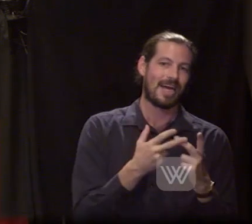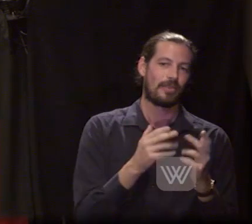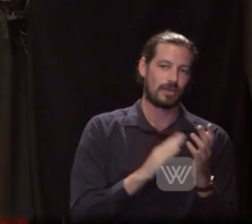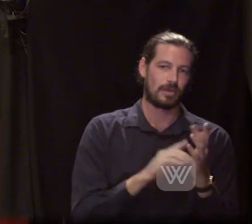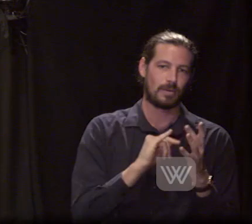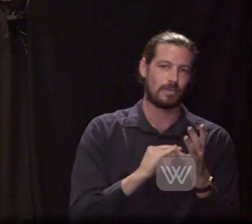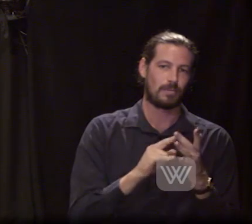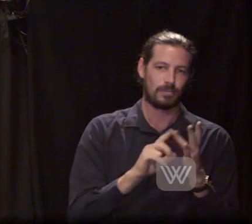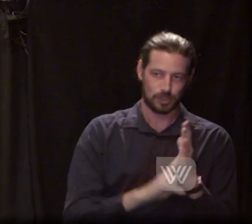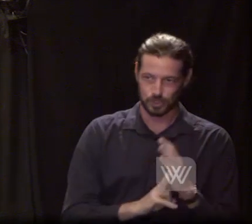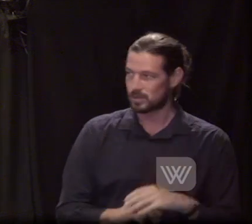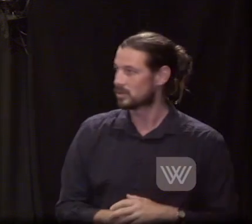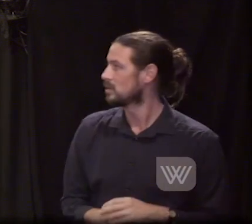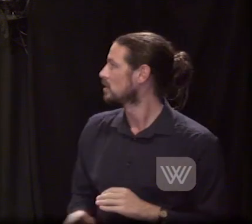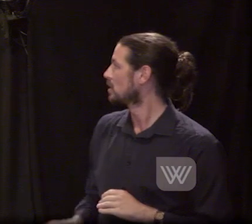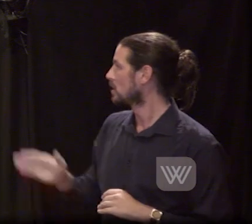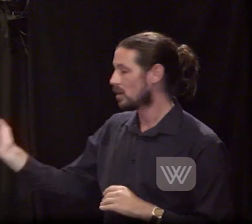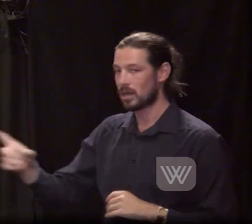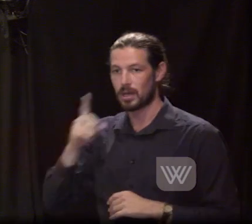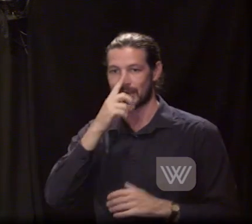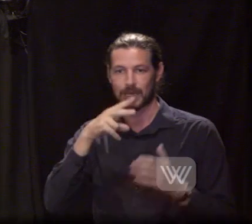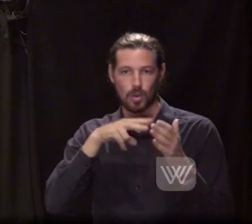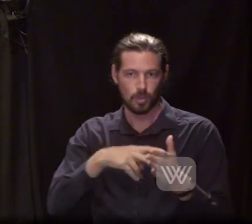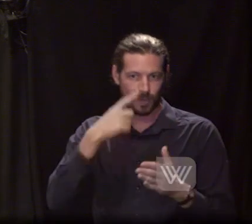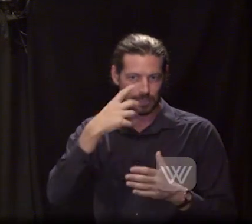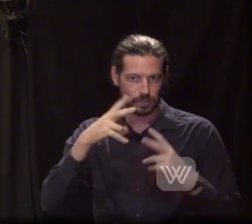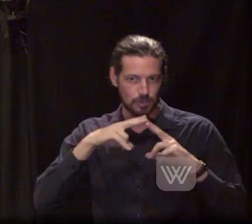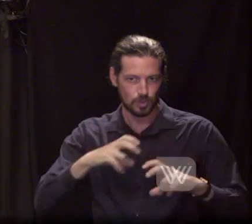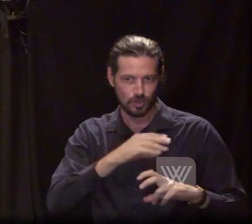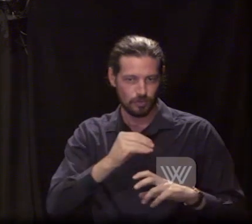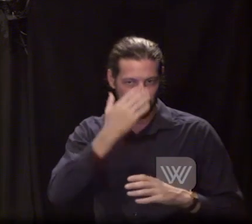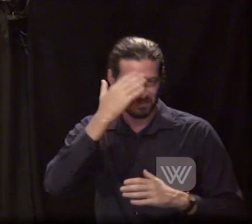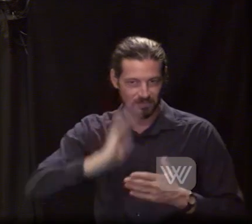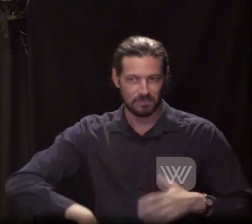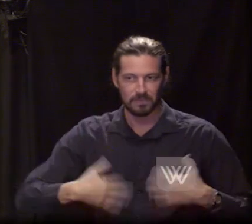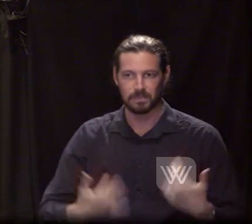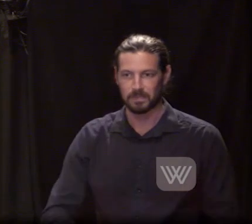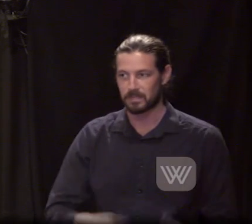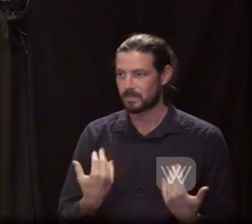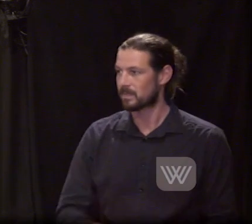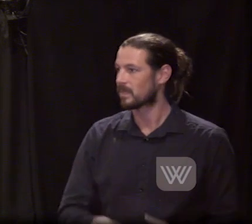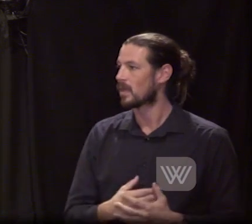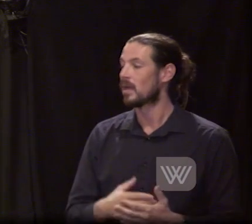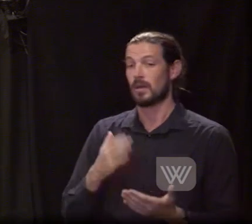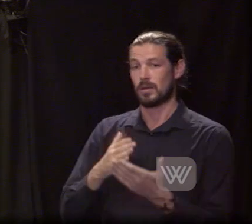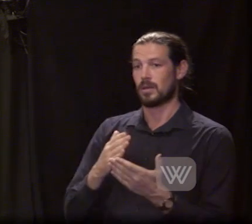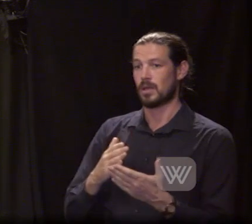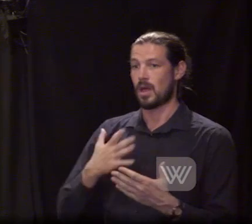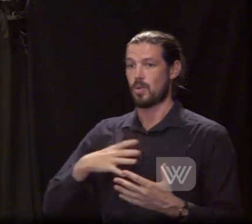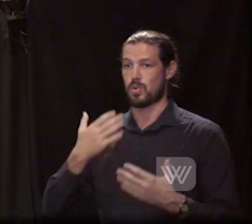look, I can't wait to see the research that comes from your experiences. First off, I'd like to thank